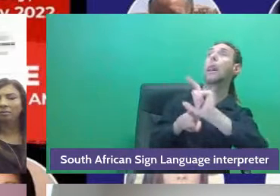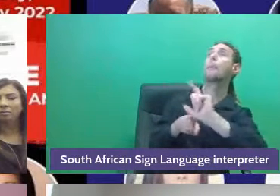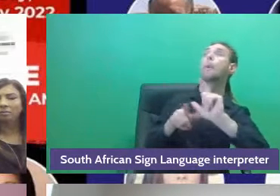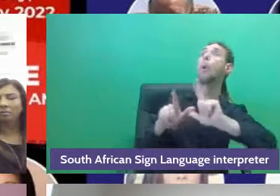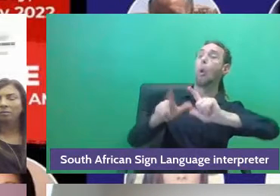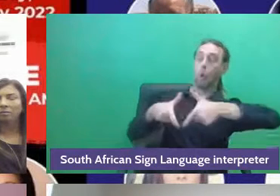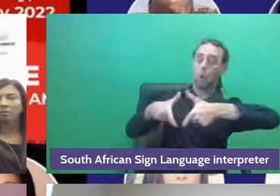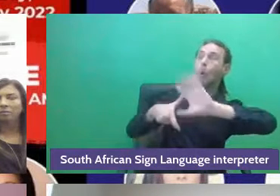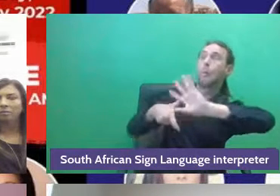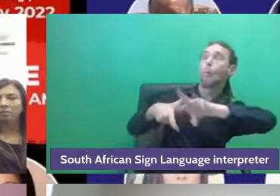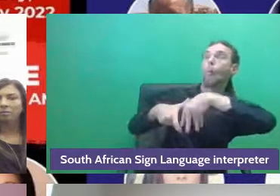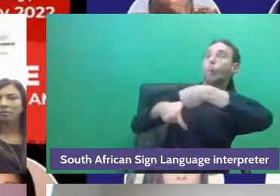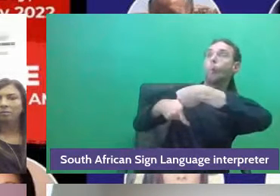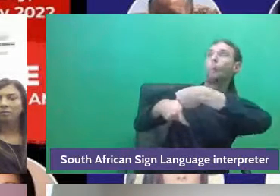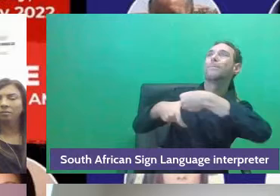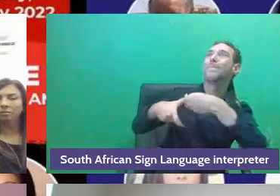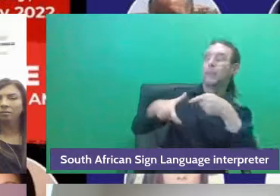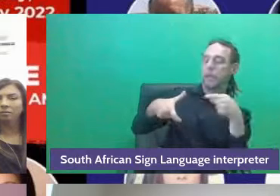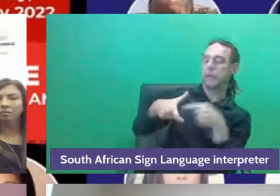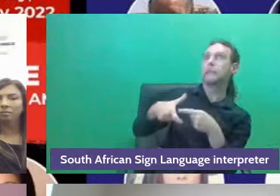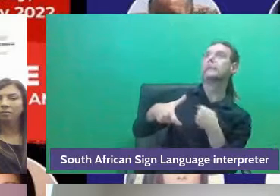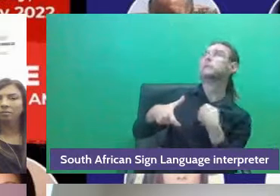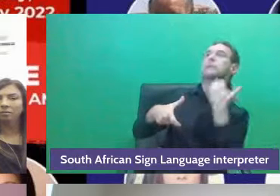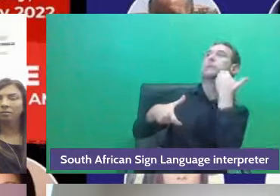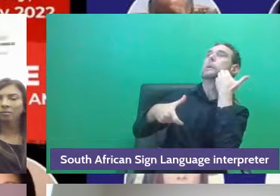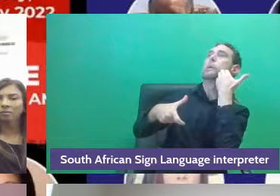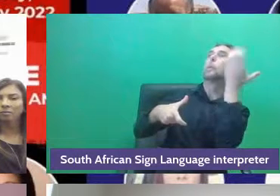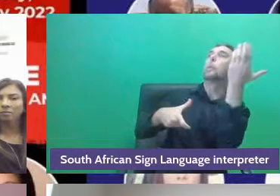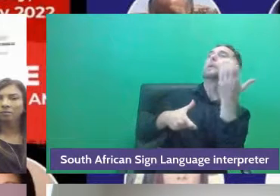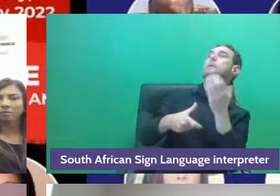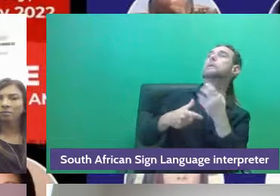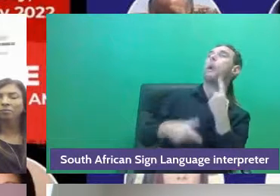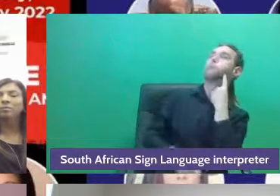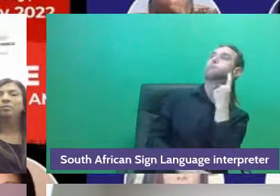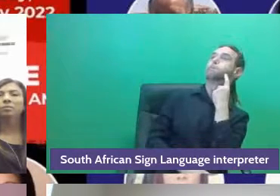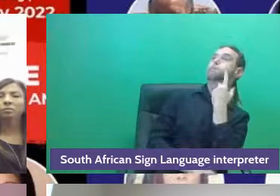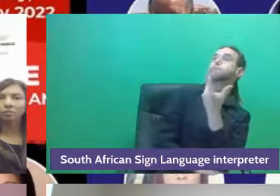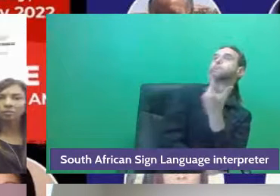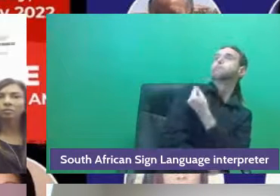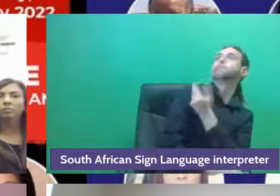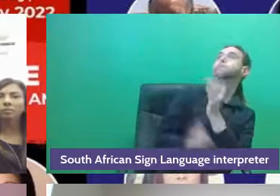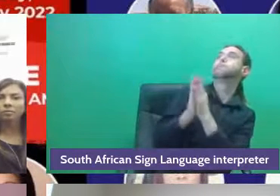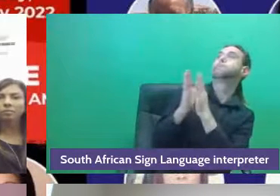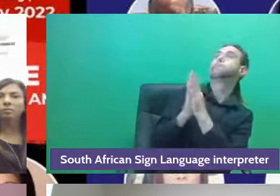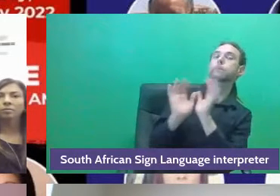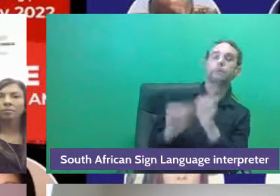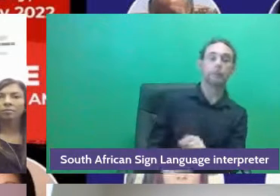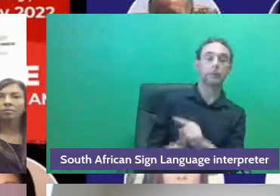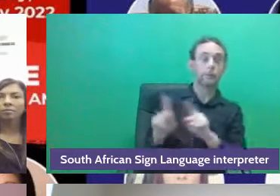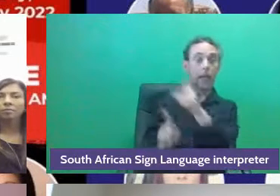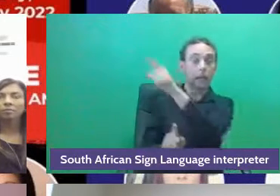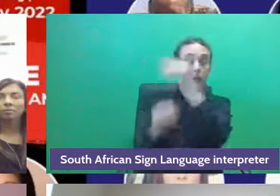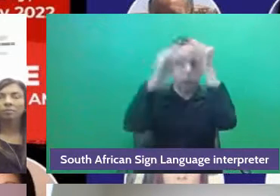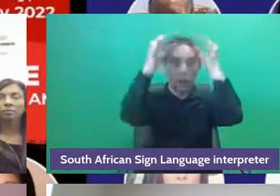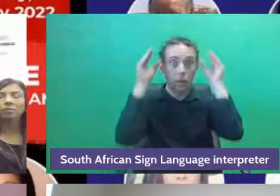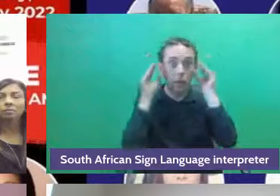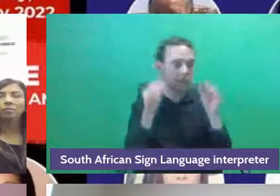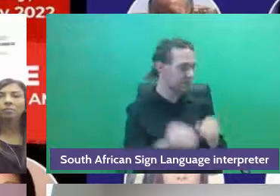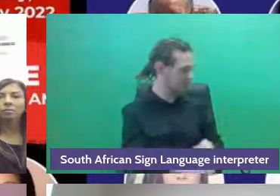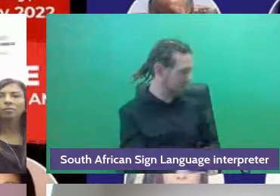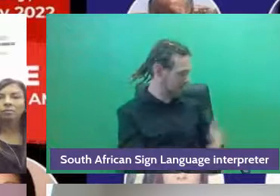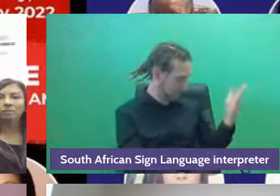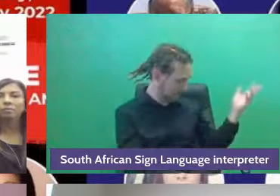to have unintended pregnancies, but the kind of attitude that they are met with in the healthcare service continues to